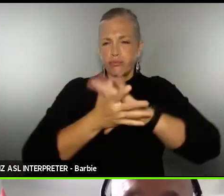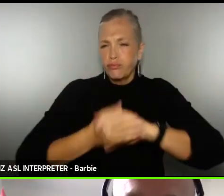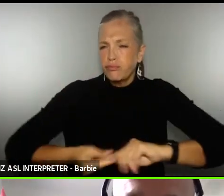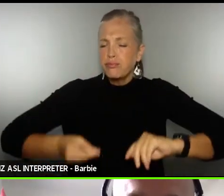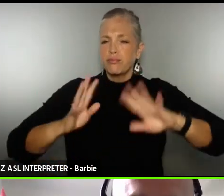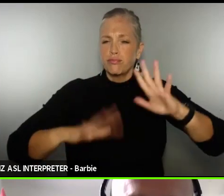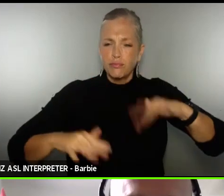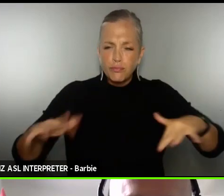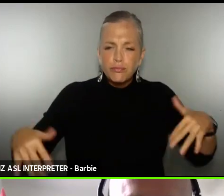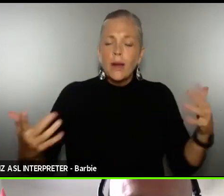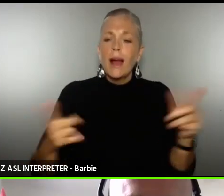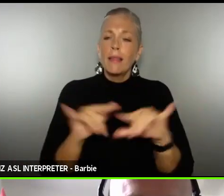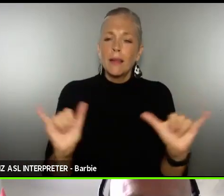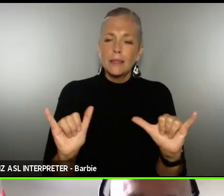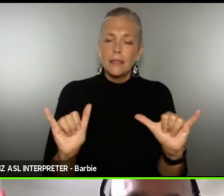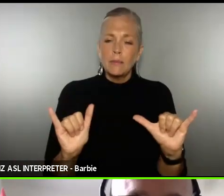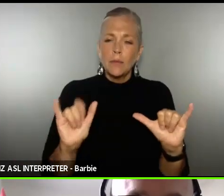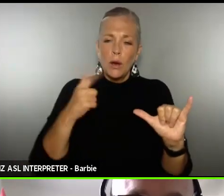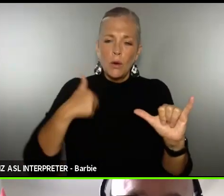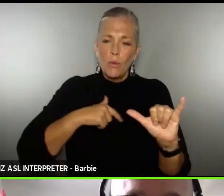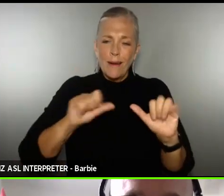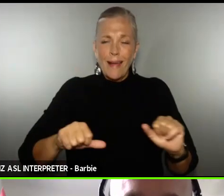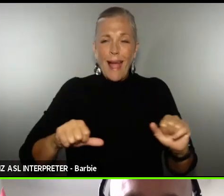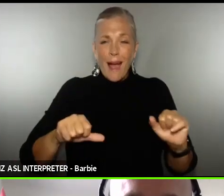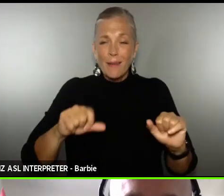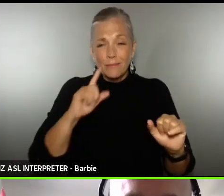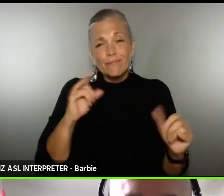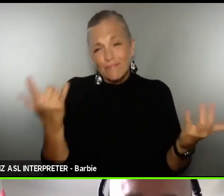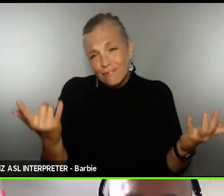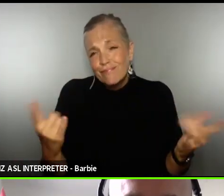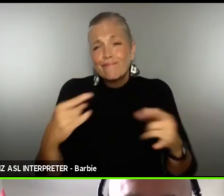paradoxically centering neurodiversity